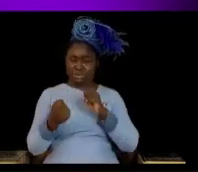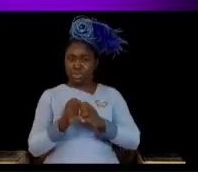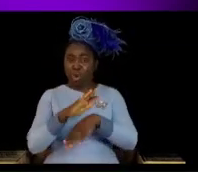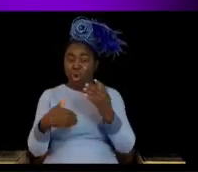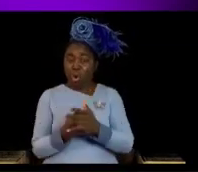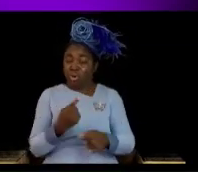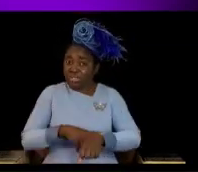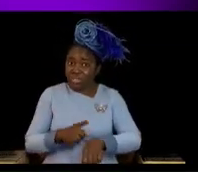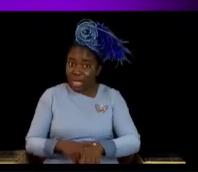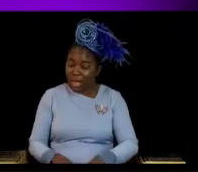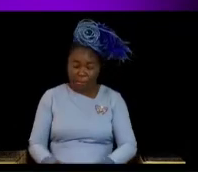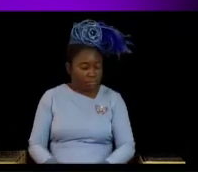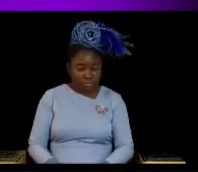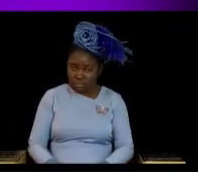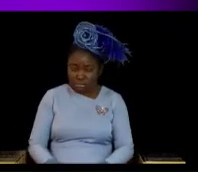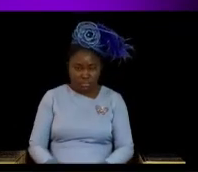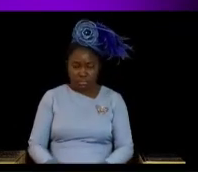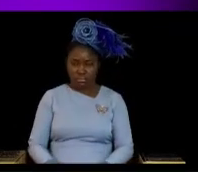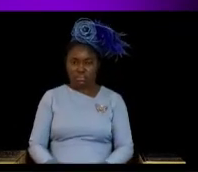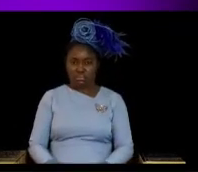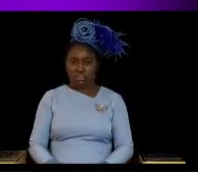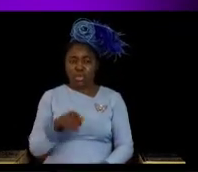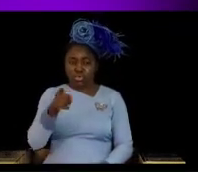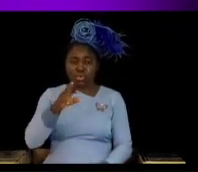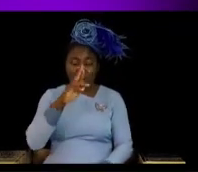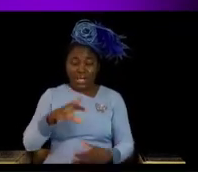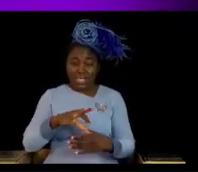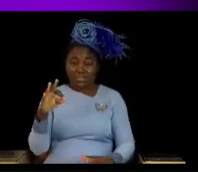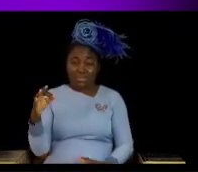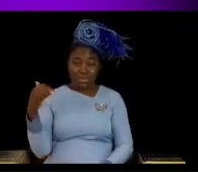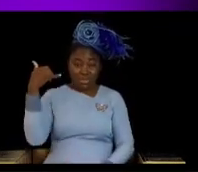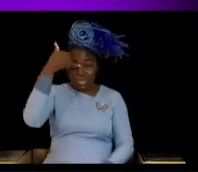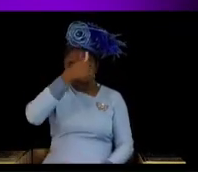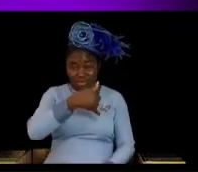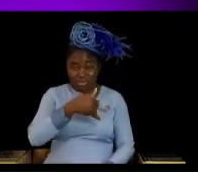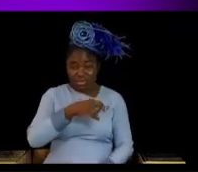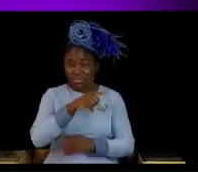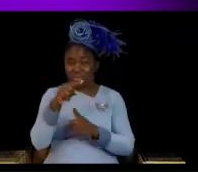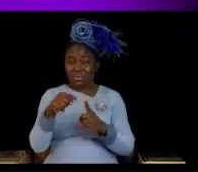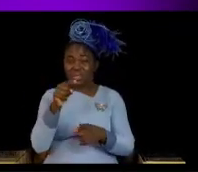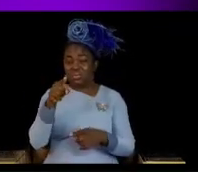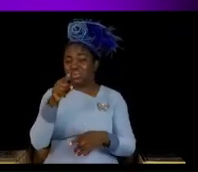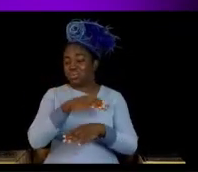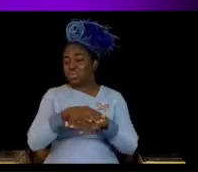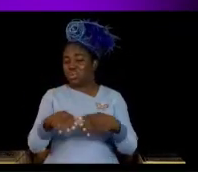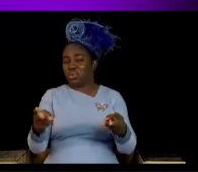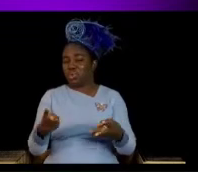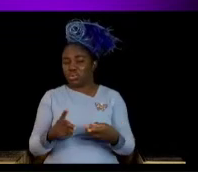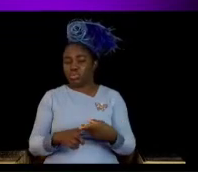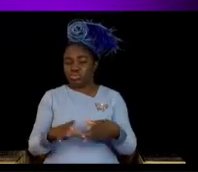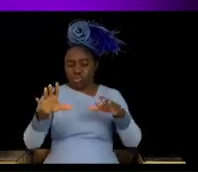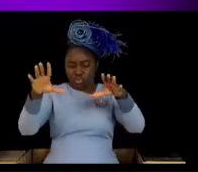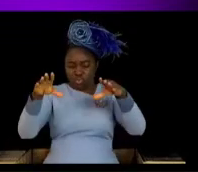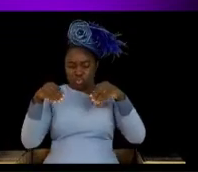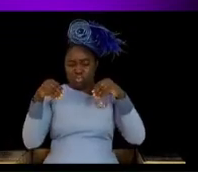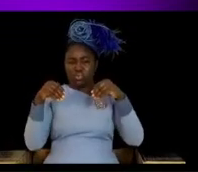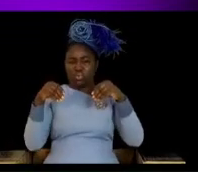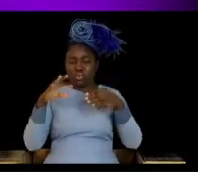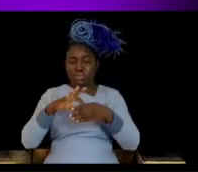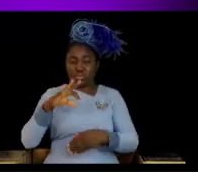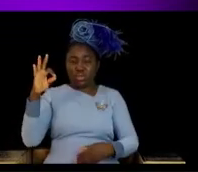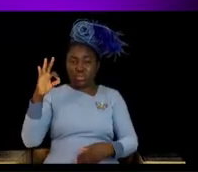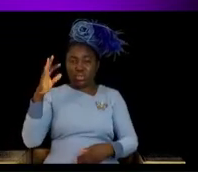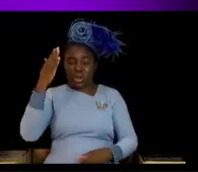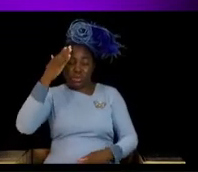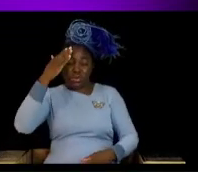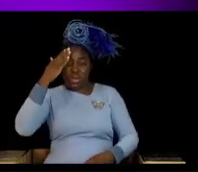spiritual dunce when you do not want to acquire spiritual knowledge and you are contented at